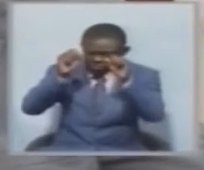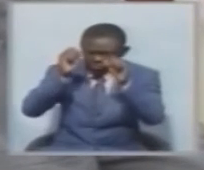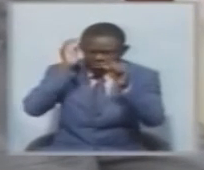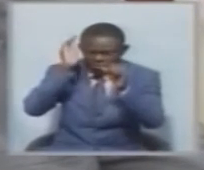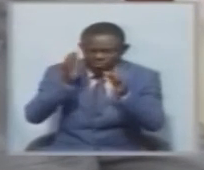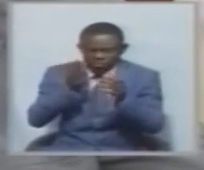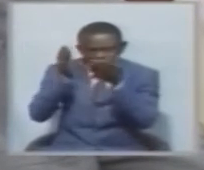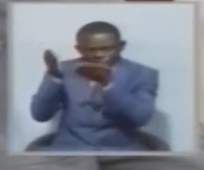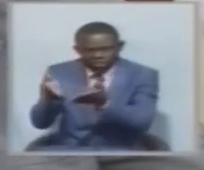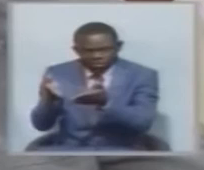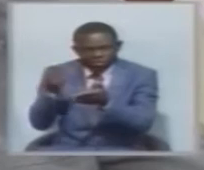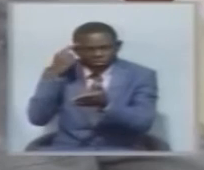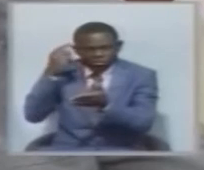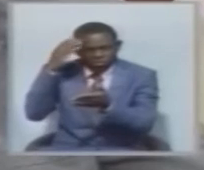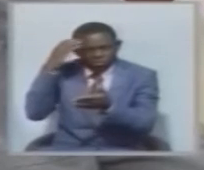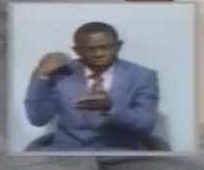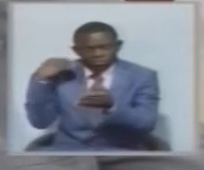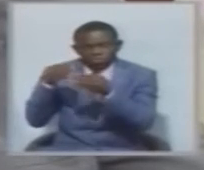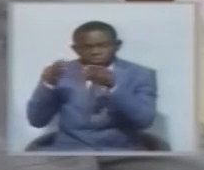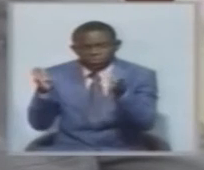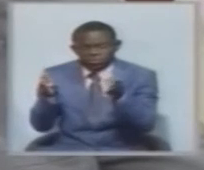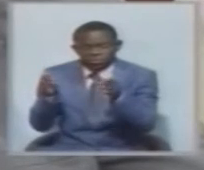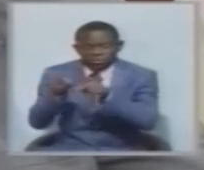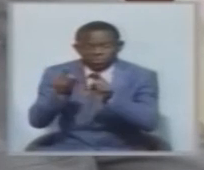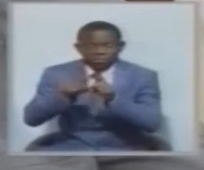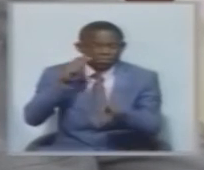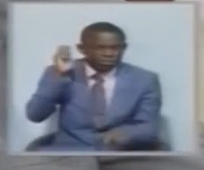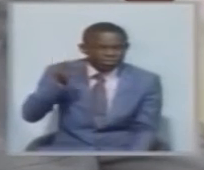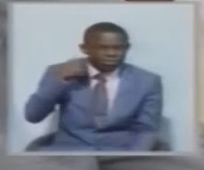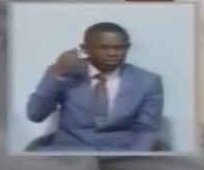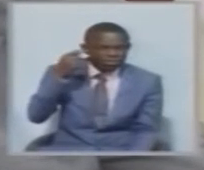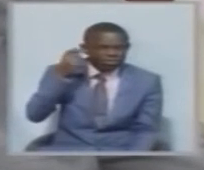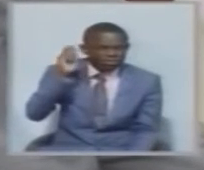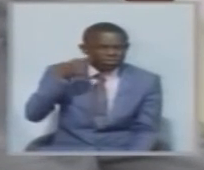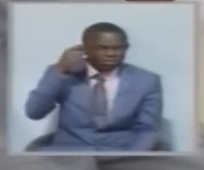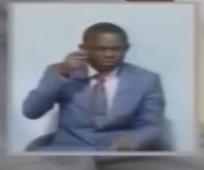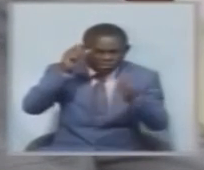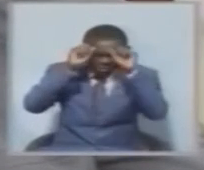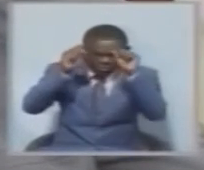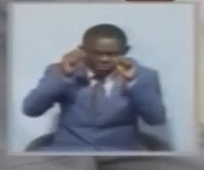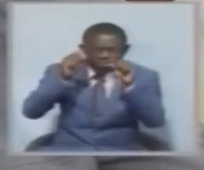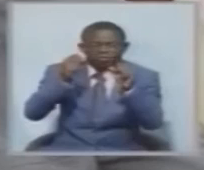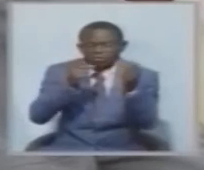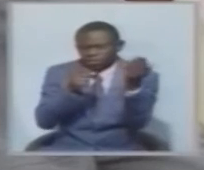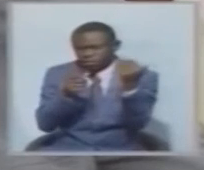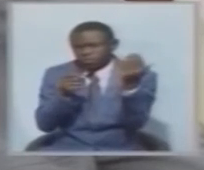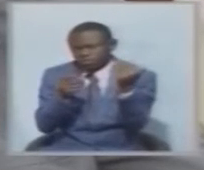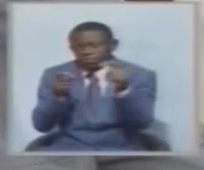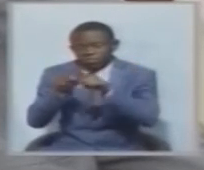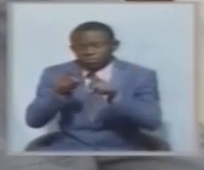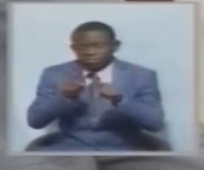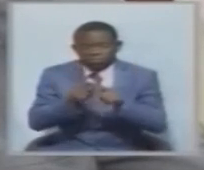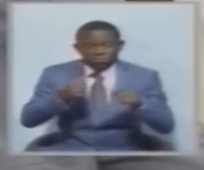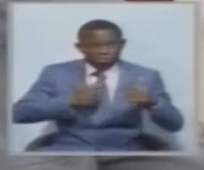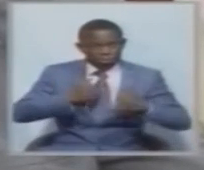the president of Kenya coming. We have the president of Chad and also Rwanda. We have also former presidents that